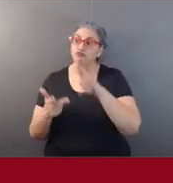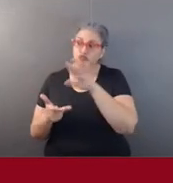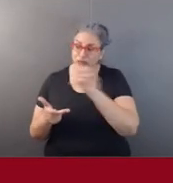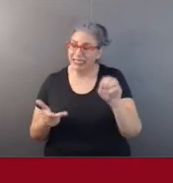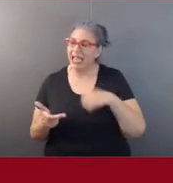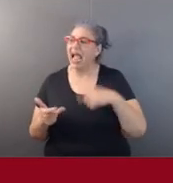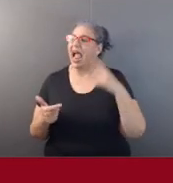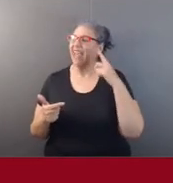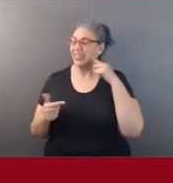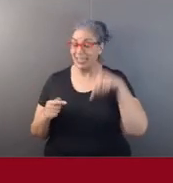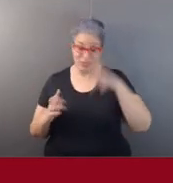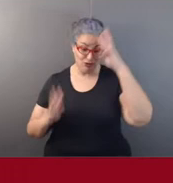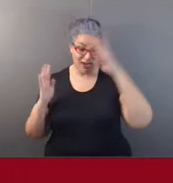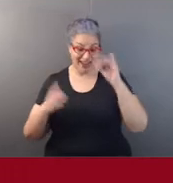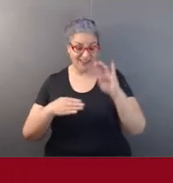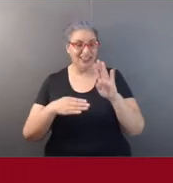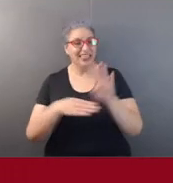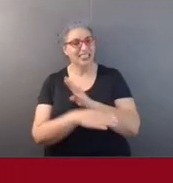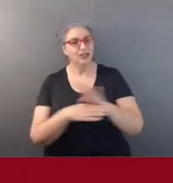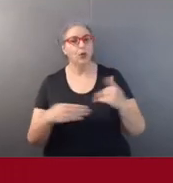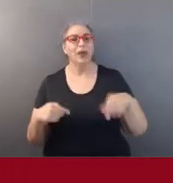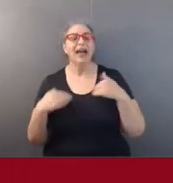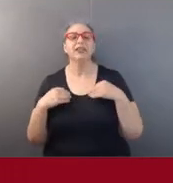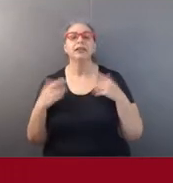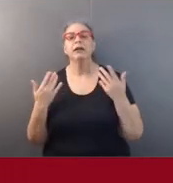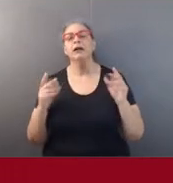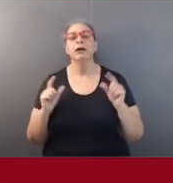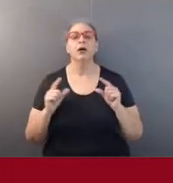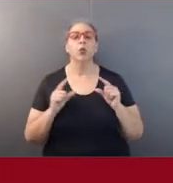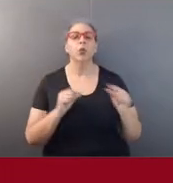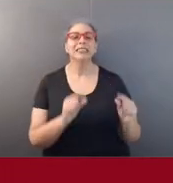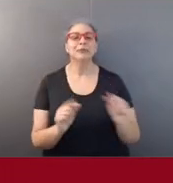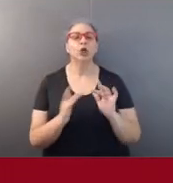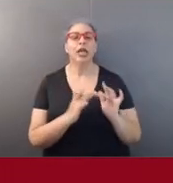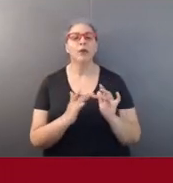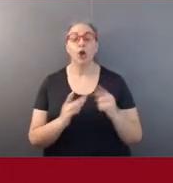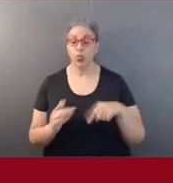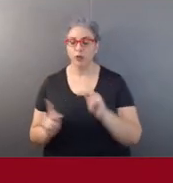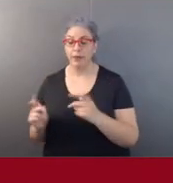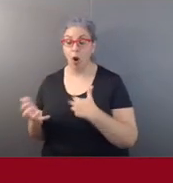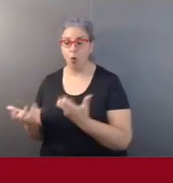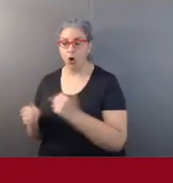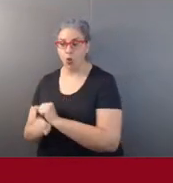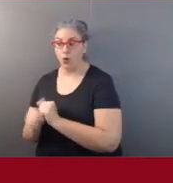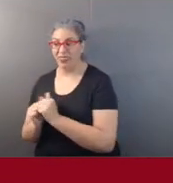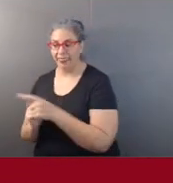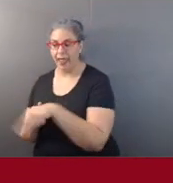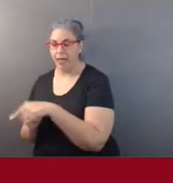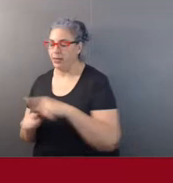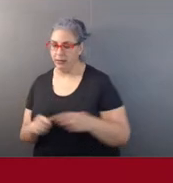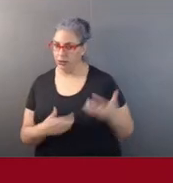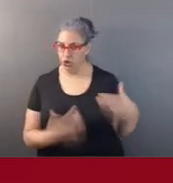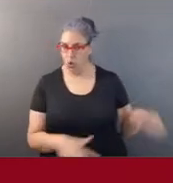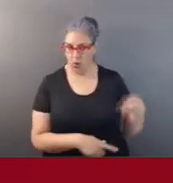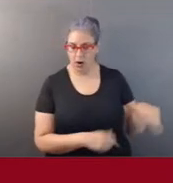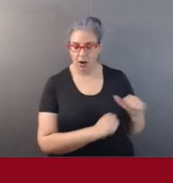whisper networks that build up of sort of like the folks you want to work with and sometimes the folks who don't, you know.